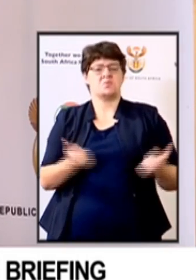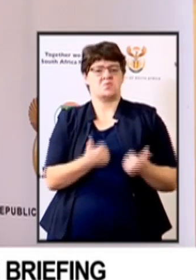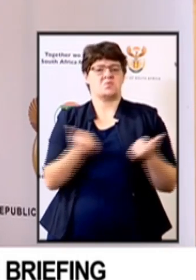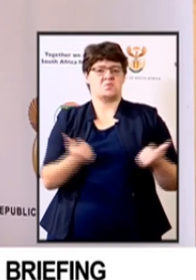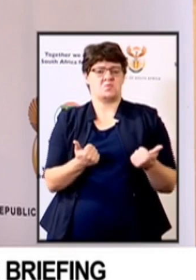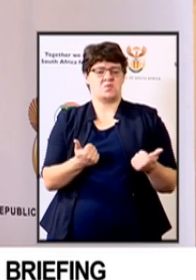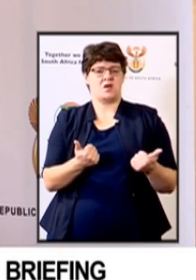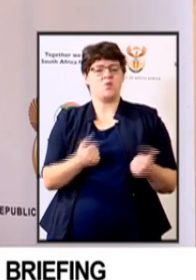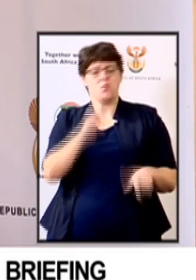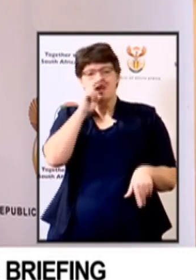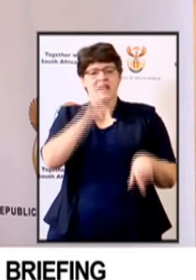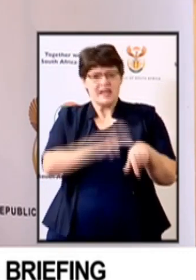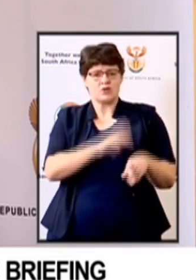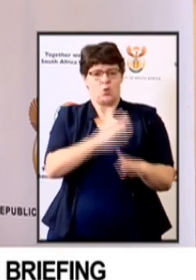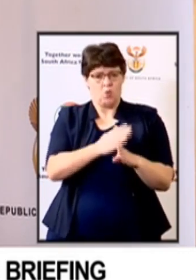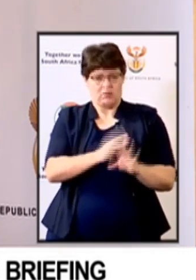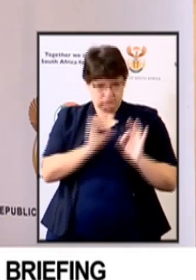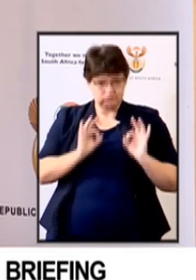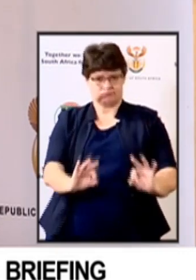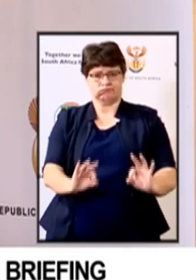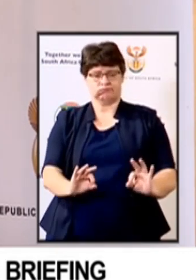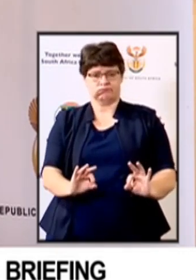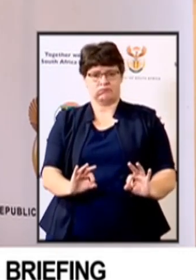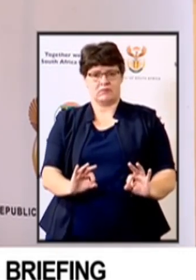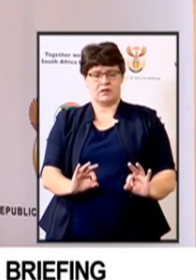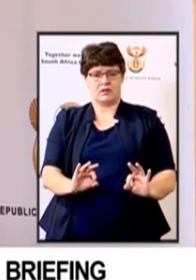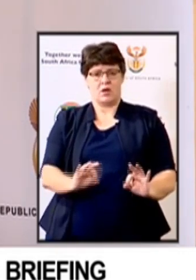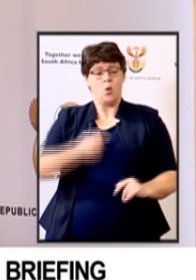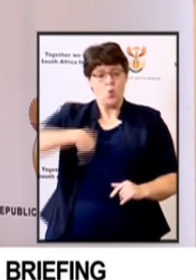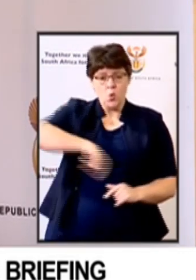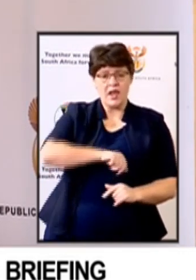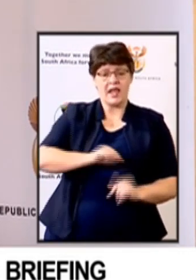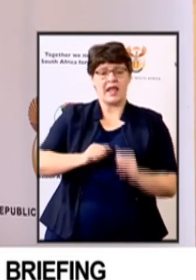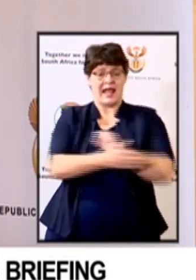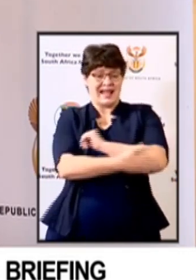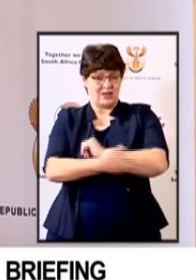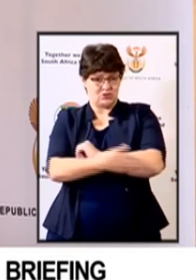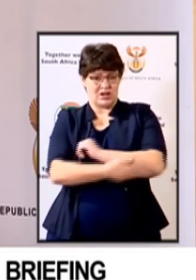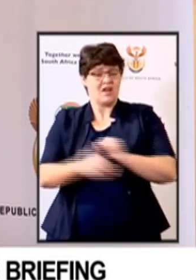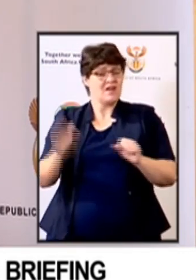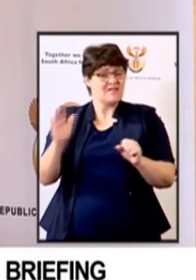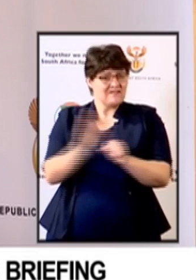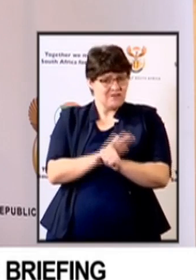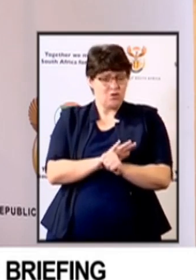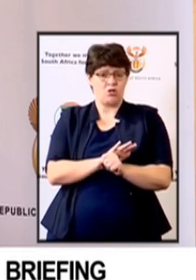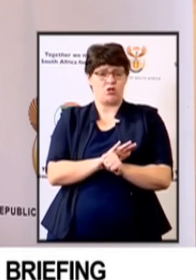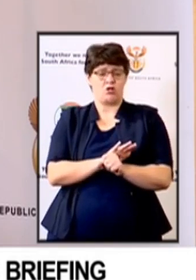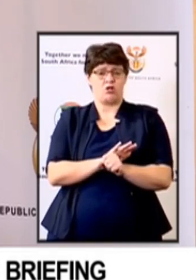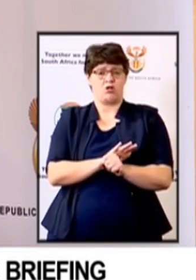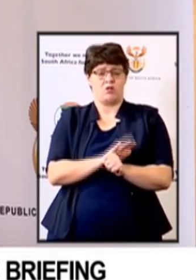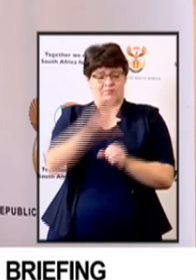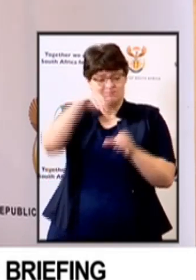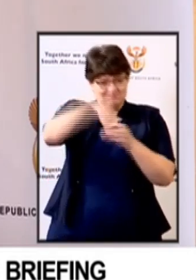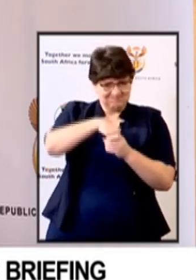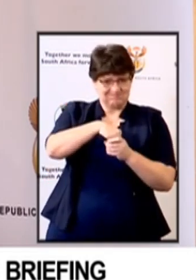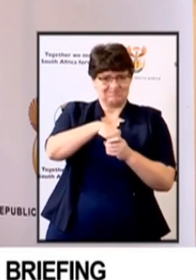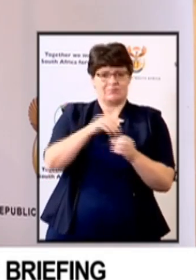efficiency, which we still have to make an effort on as a country, particularly in public service.